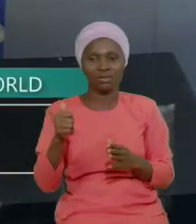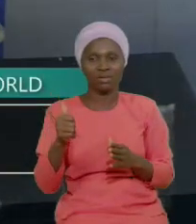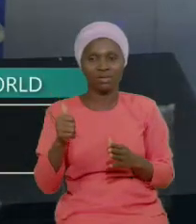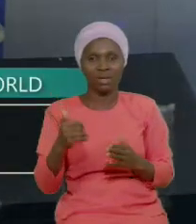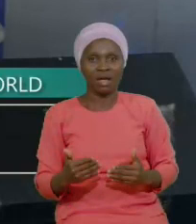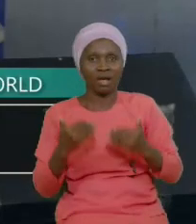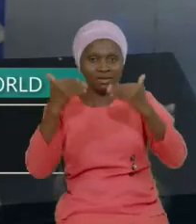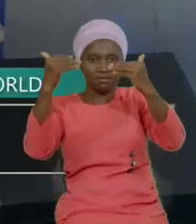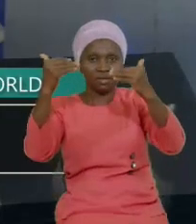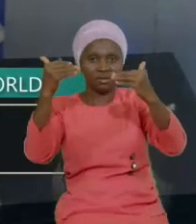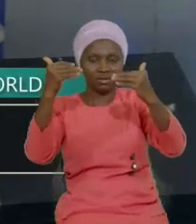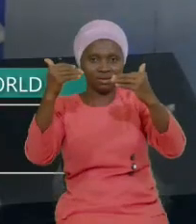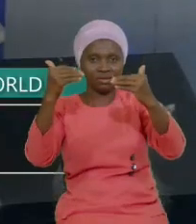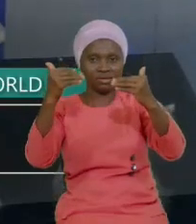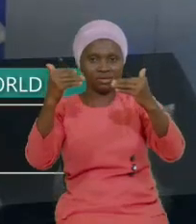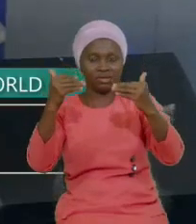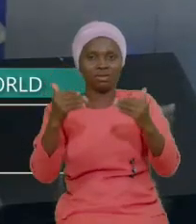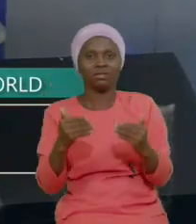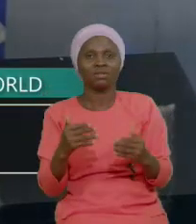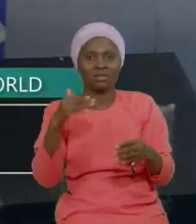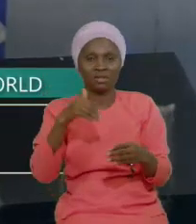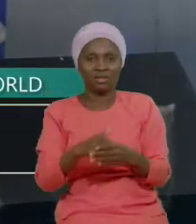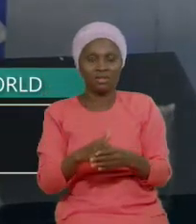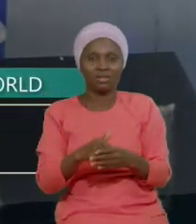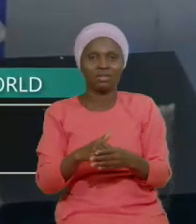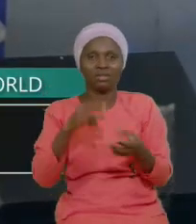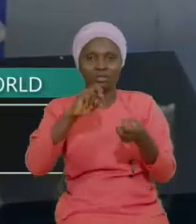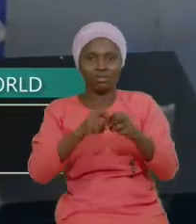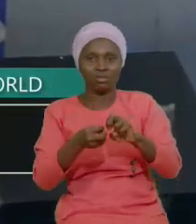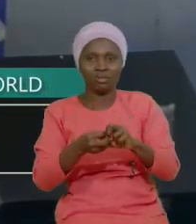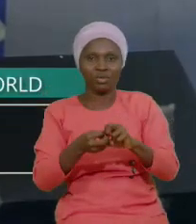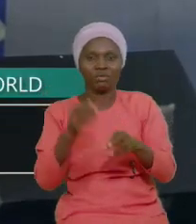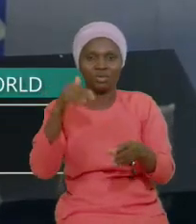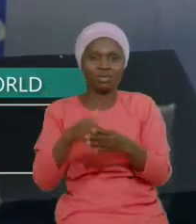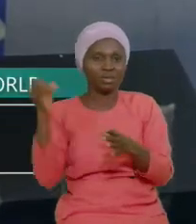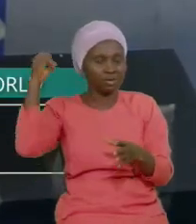despite adversities in grace.